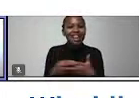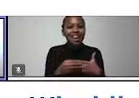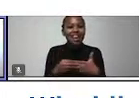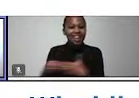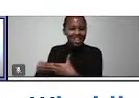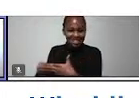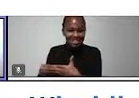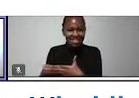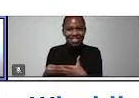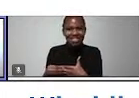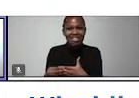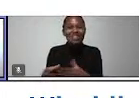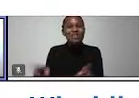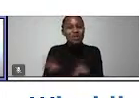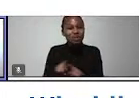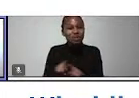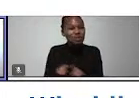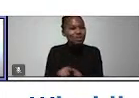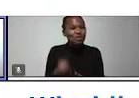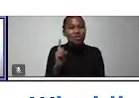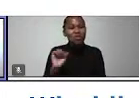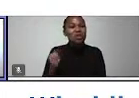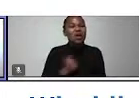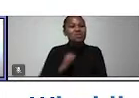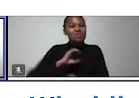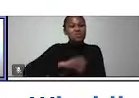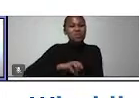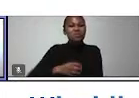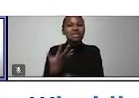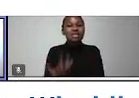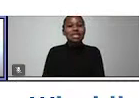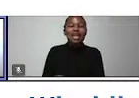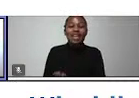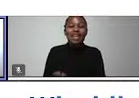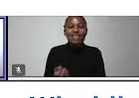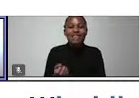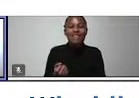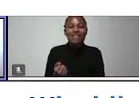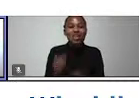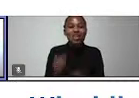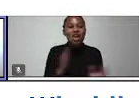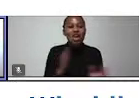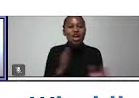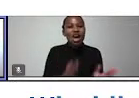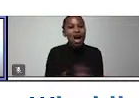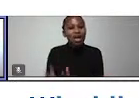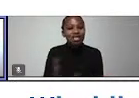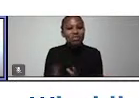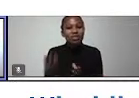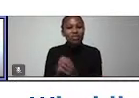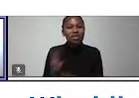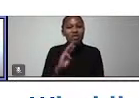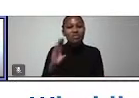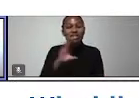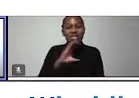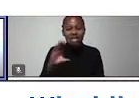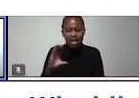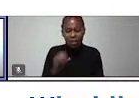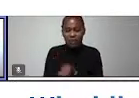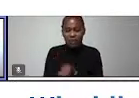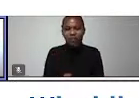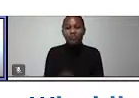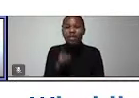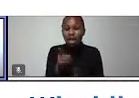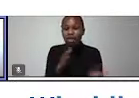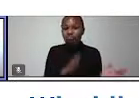is also one of those, you know, provinces that actually have got a twinning arrangement with the Western Cape. So those kind of arrangements are actually